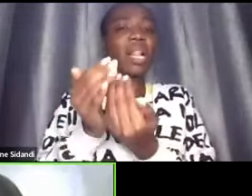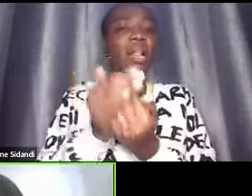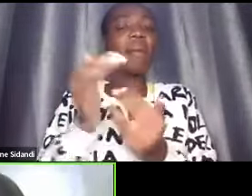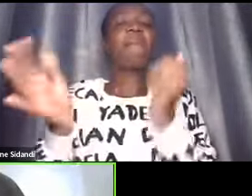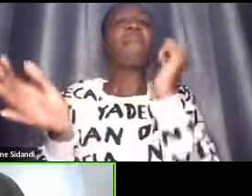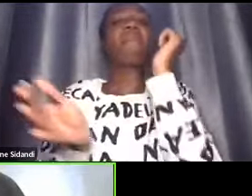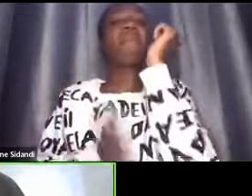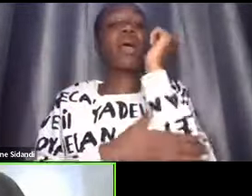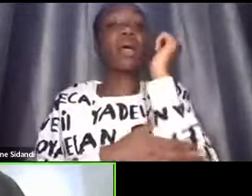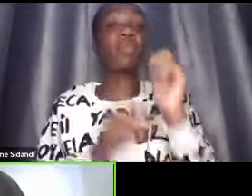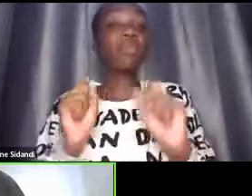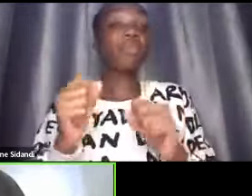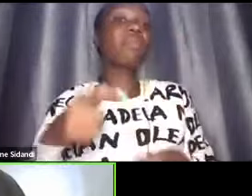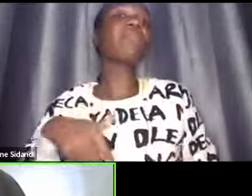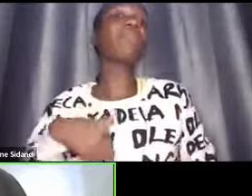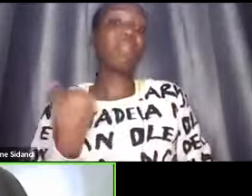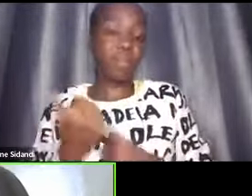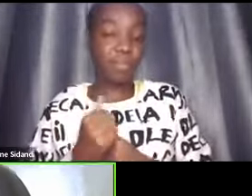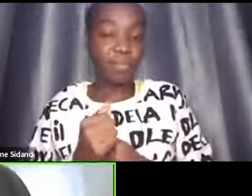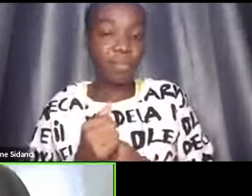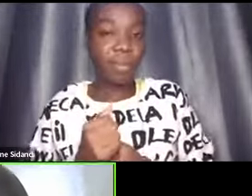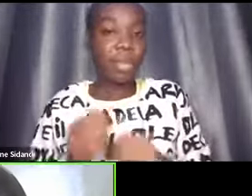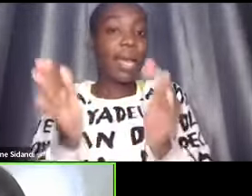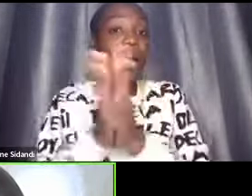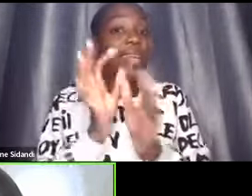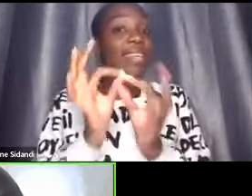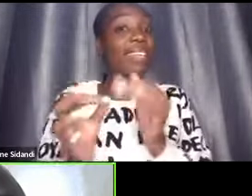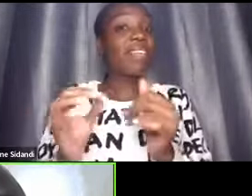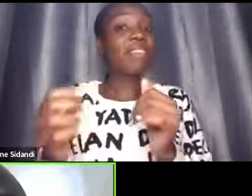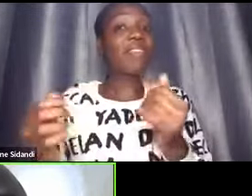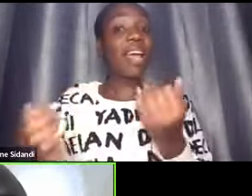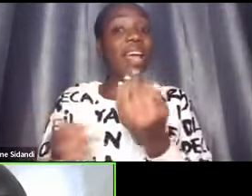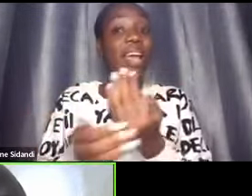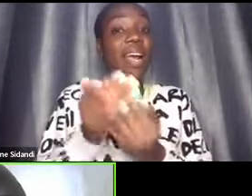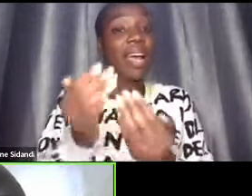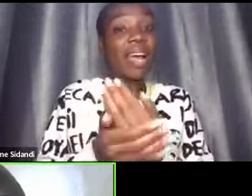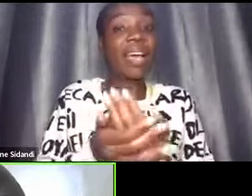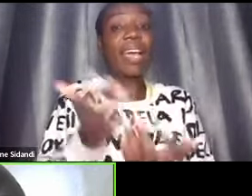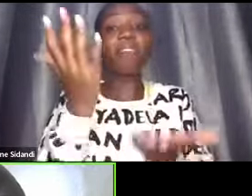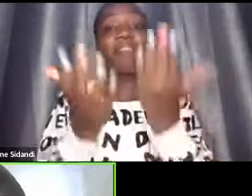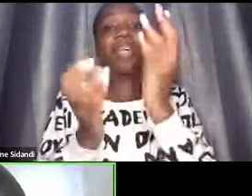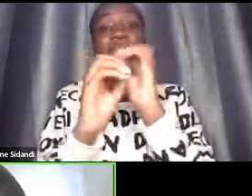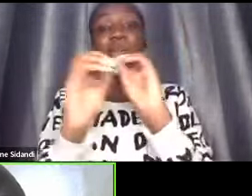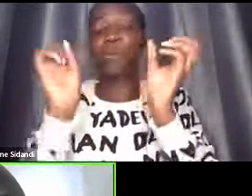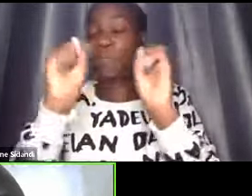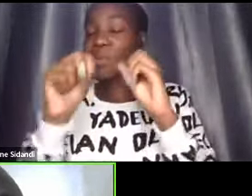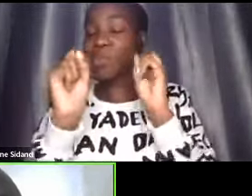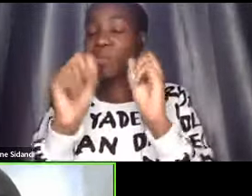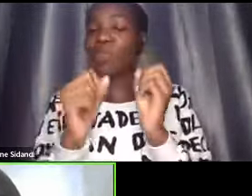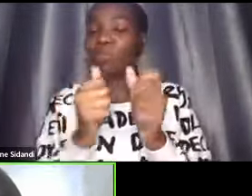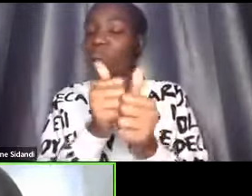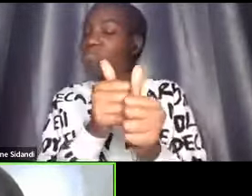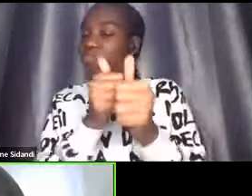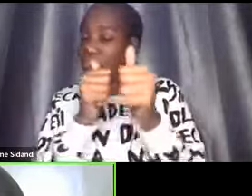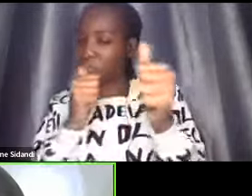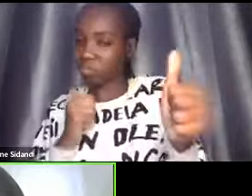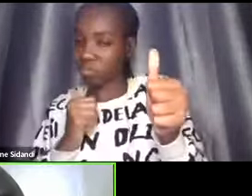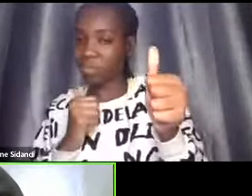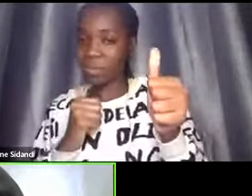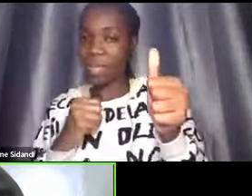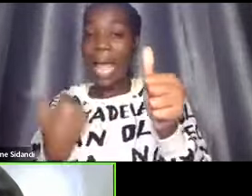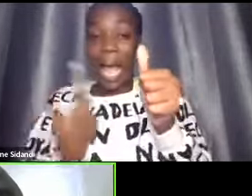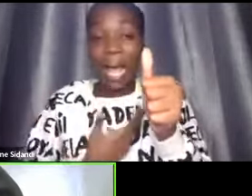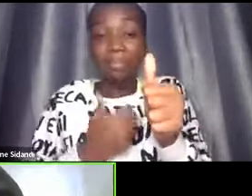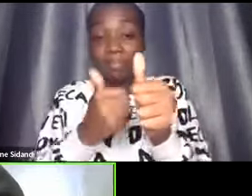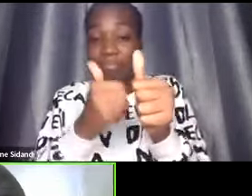a perception that they have been treated unfairly, they will resist. Okay? How do we resist? We